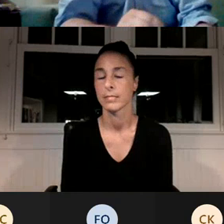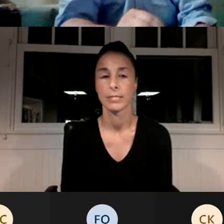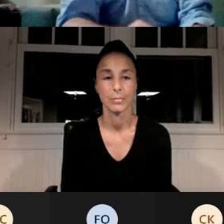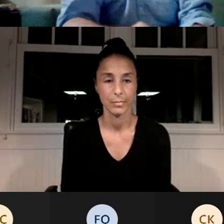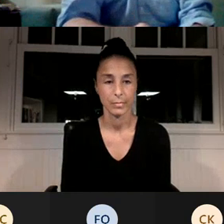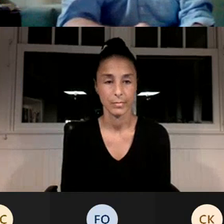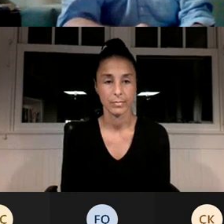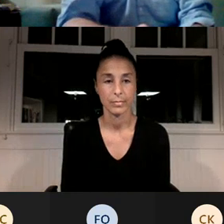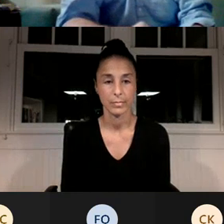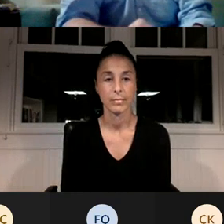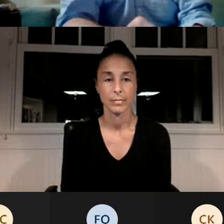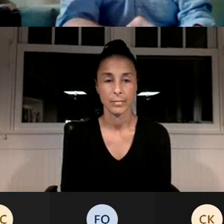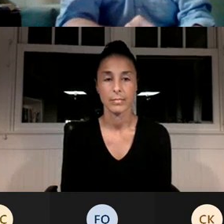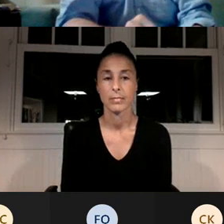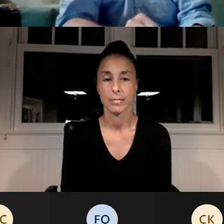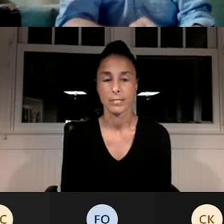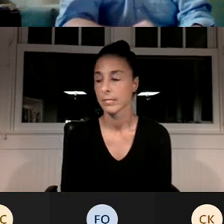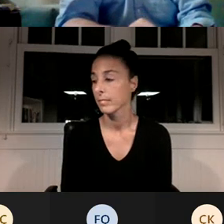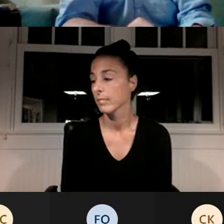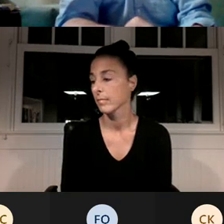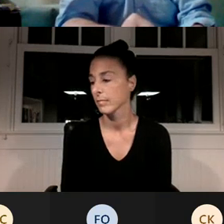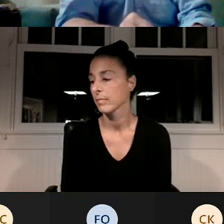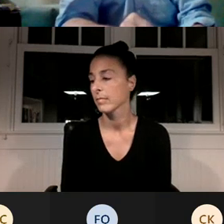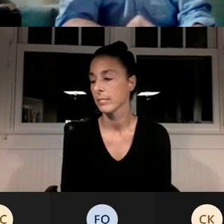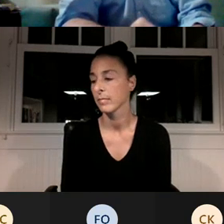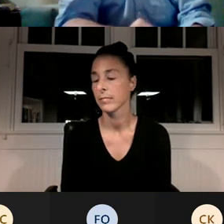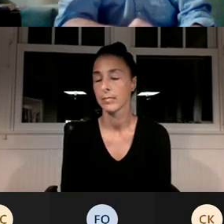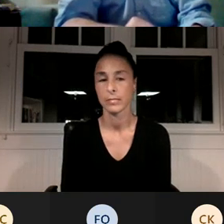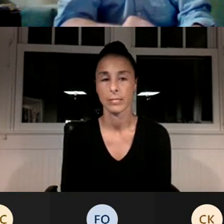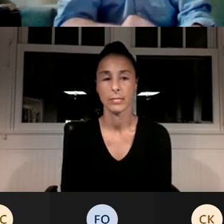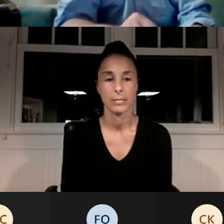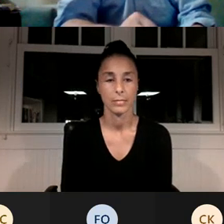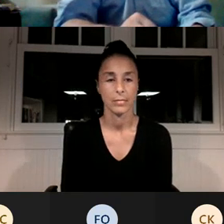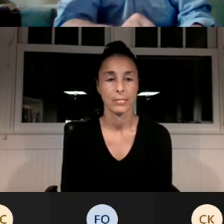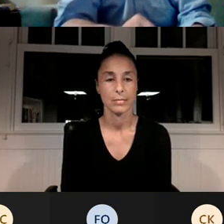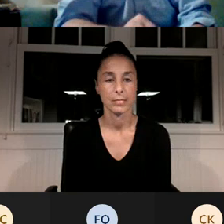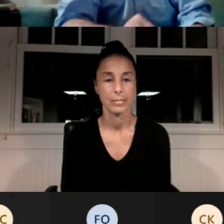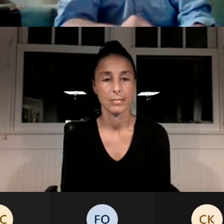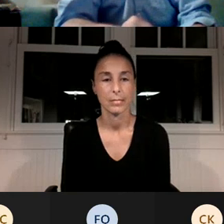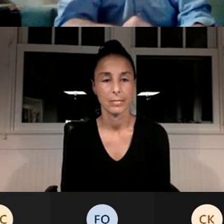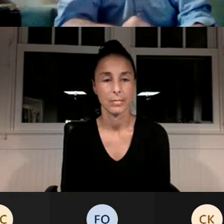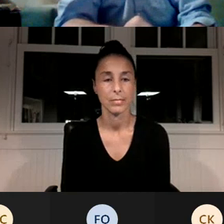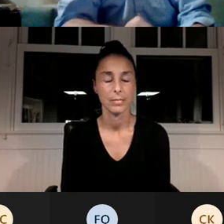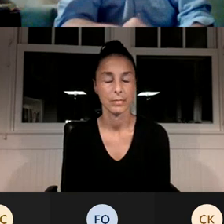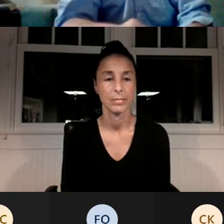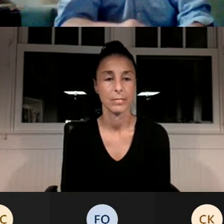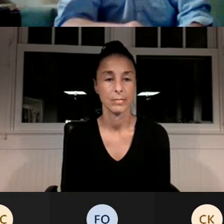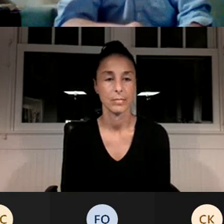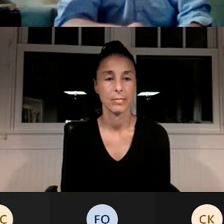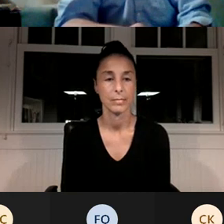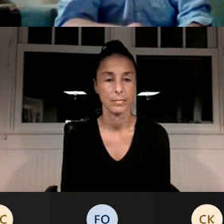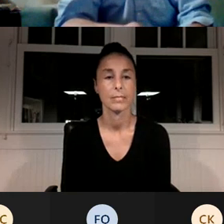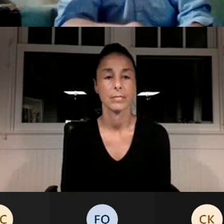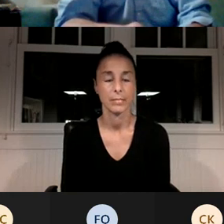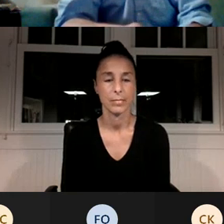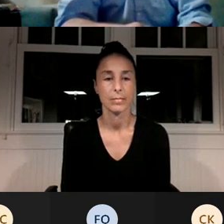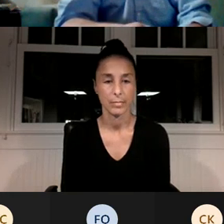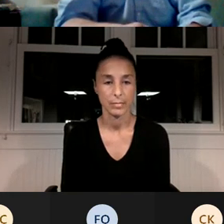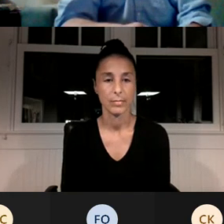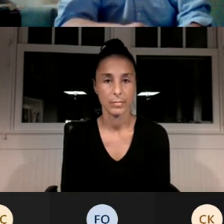projects that are currently being screened should move on to the next phase as plan amendments, we have also not